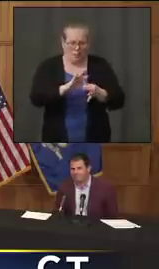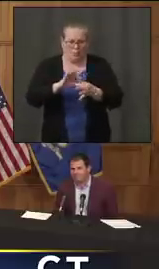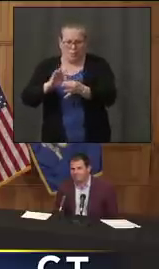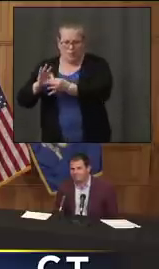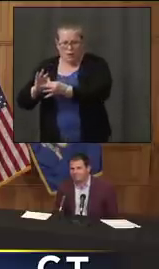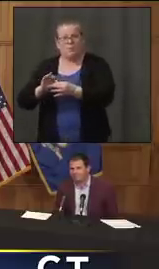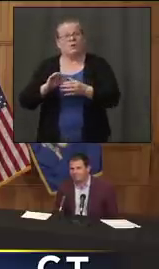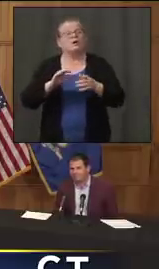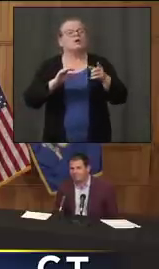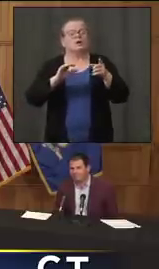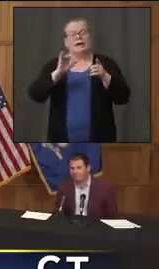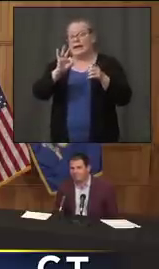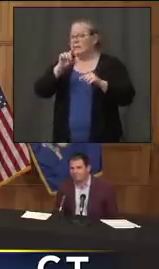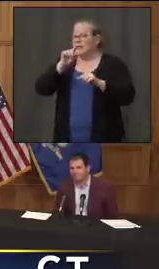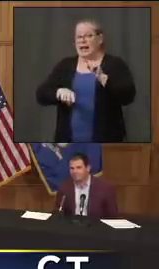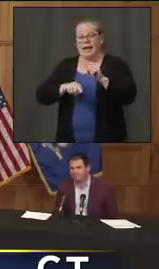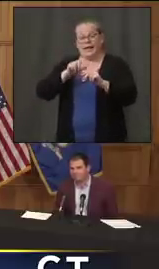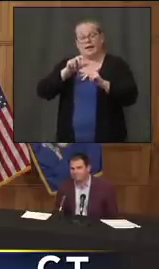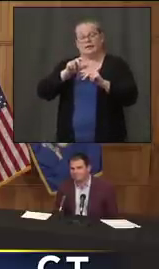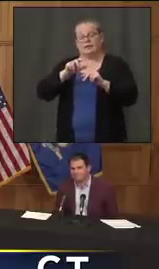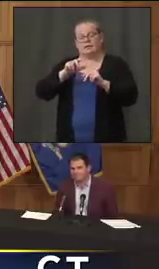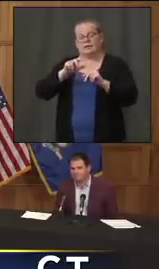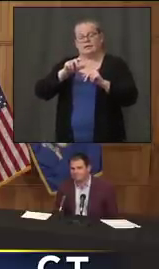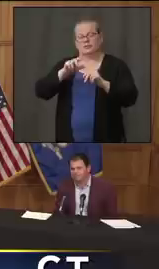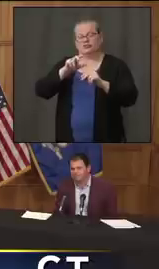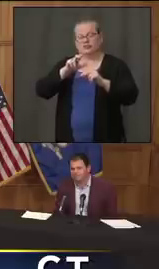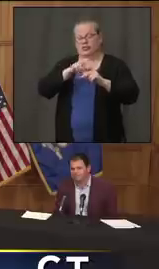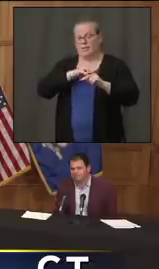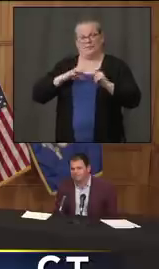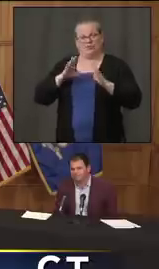Channel 3 Eyewitness News.